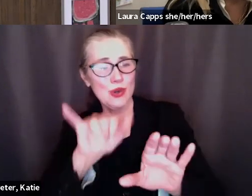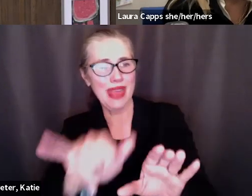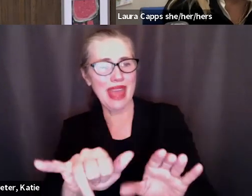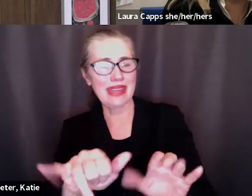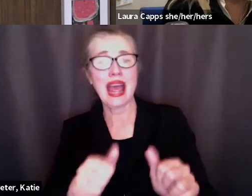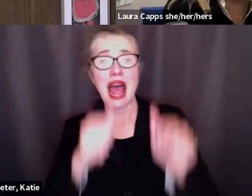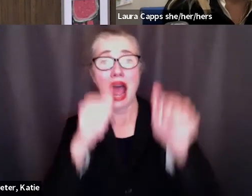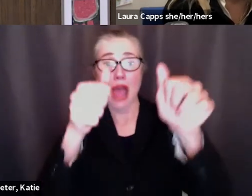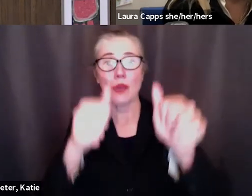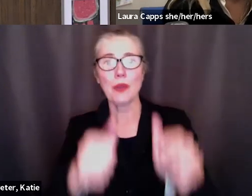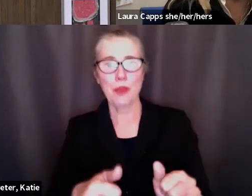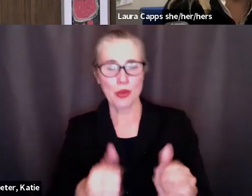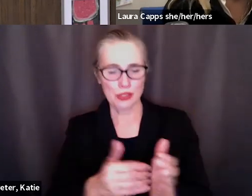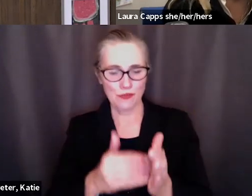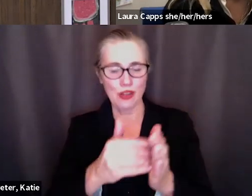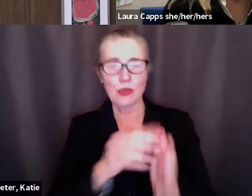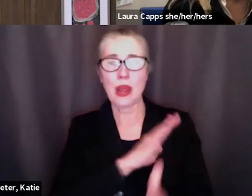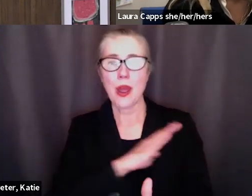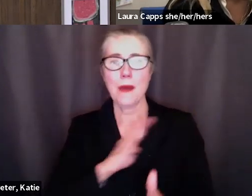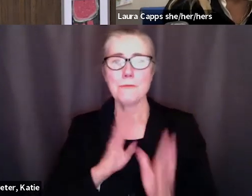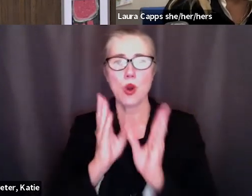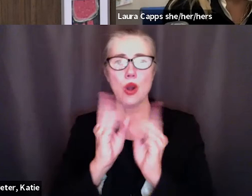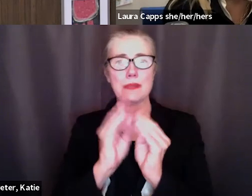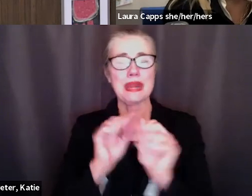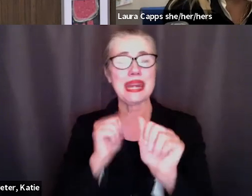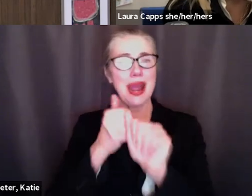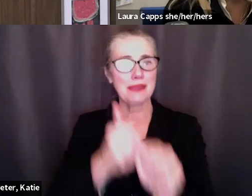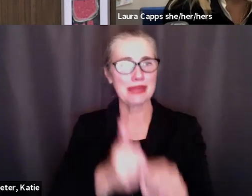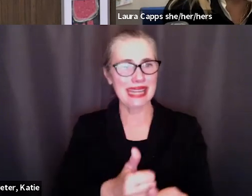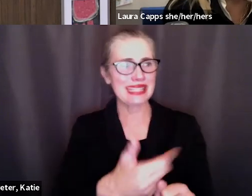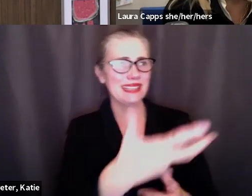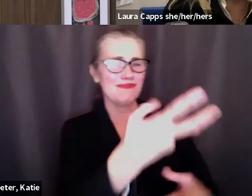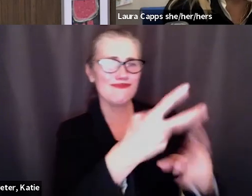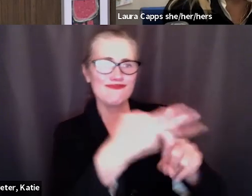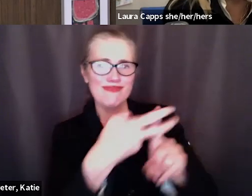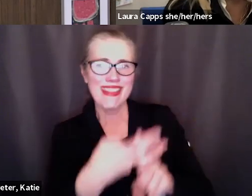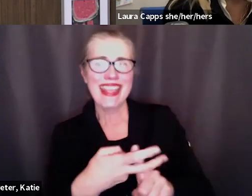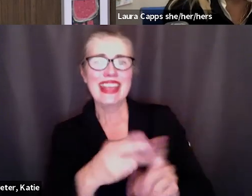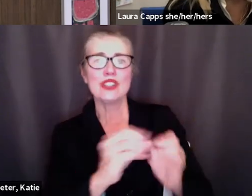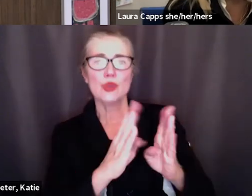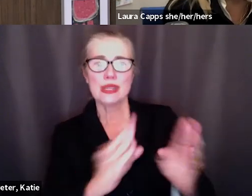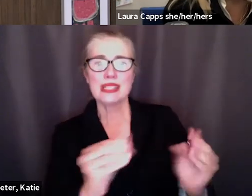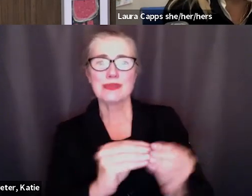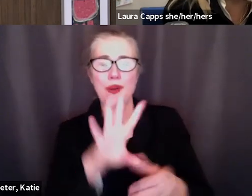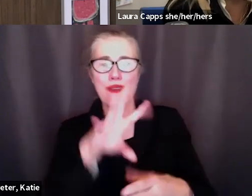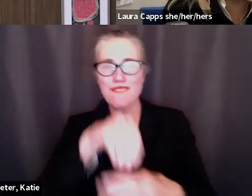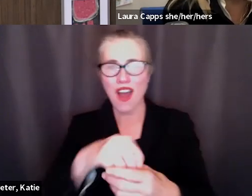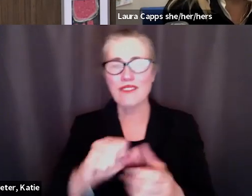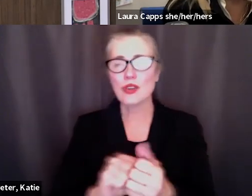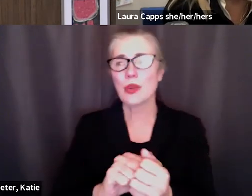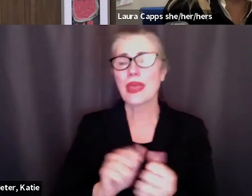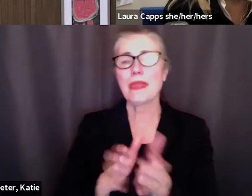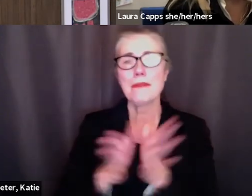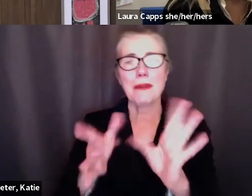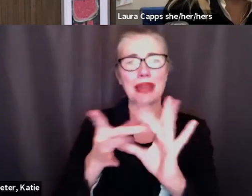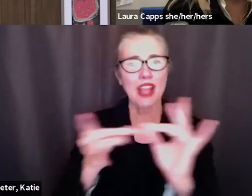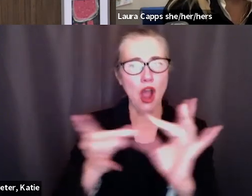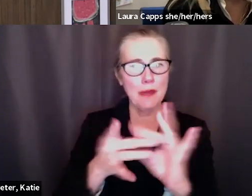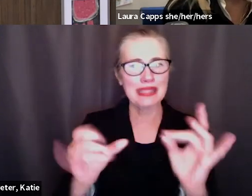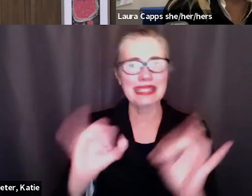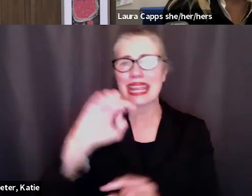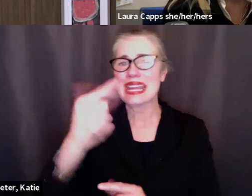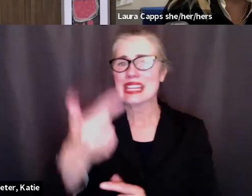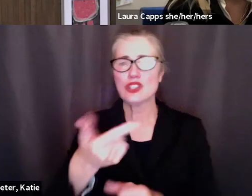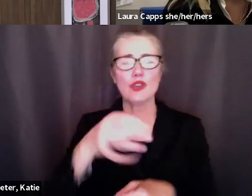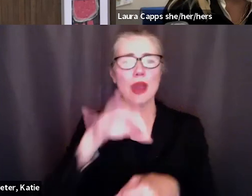updates on board meetings as well as getting students more involved with public comments instagram polls surveys allowing them